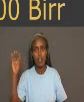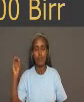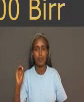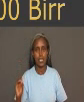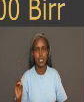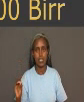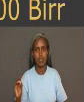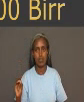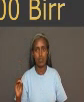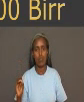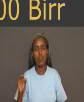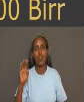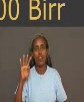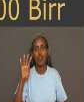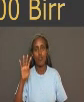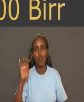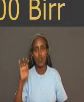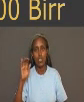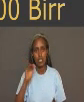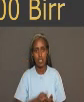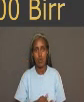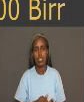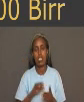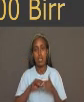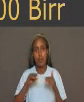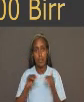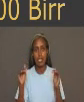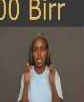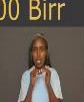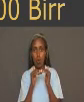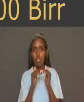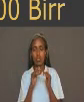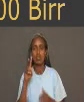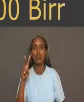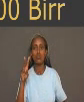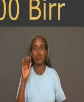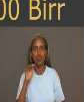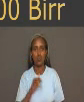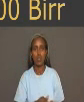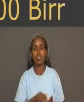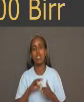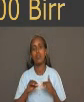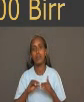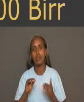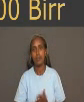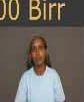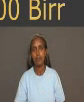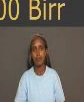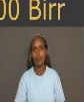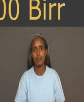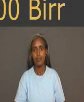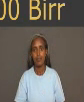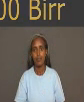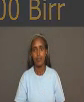5% of 40,000 beer equals 2,000 beer.